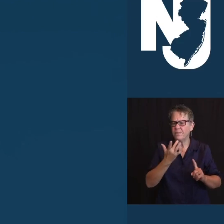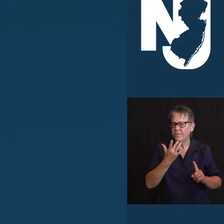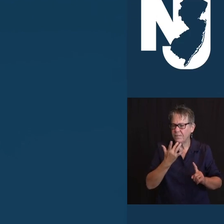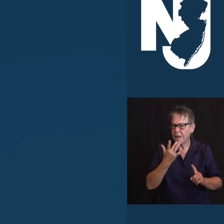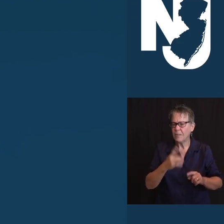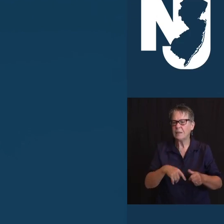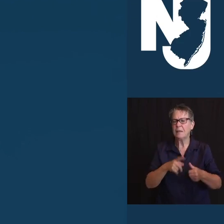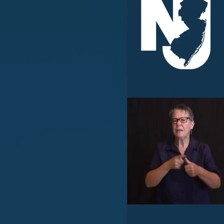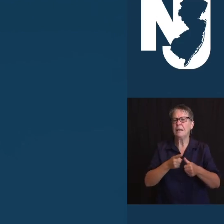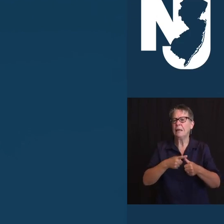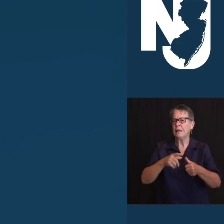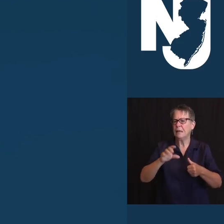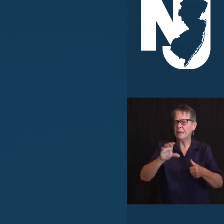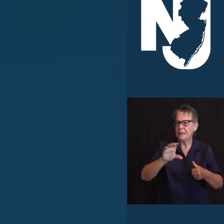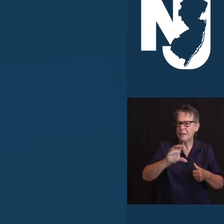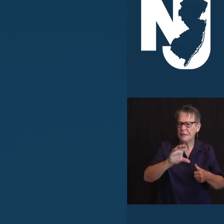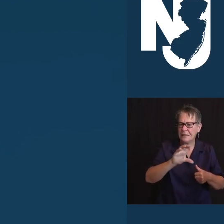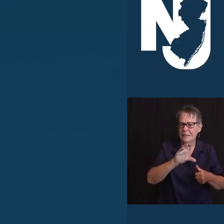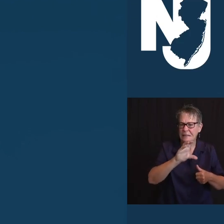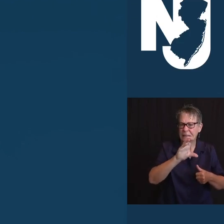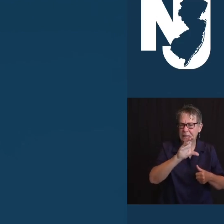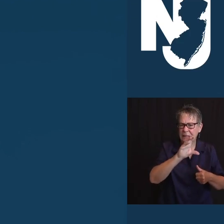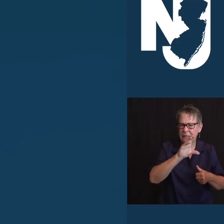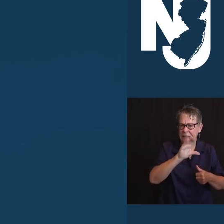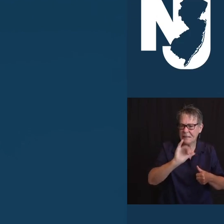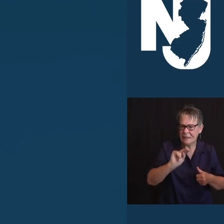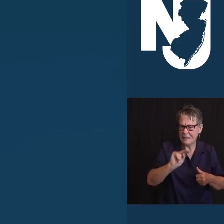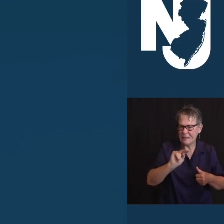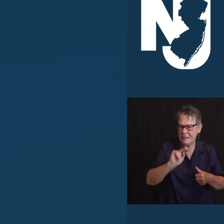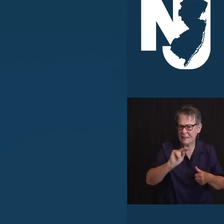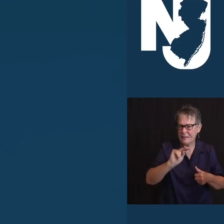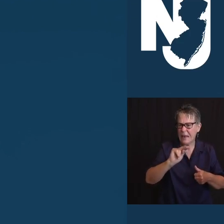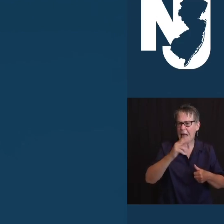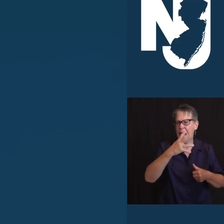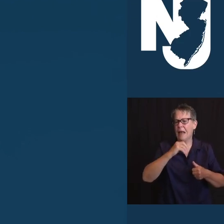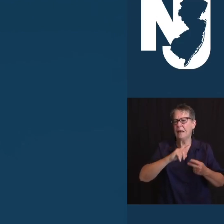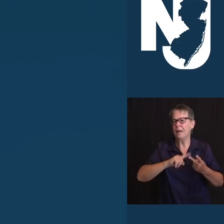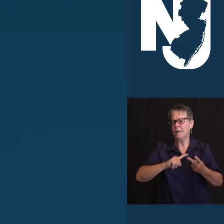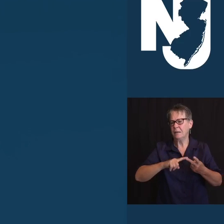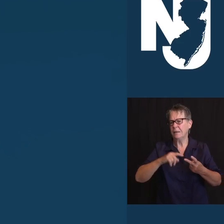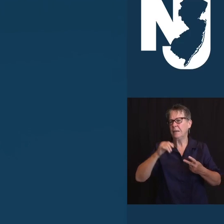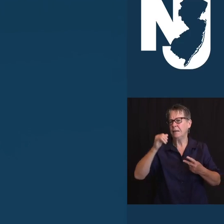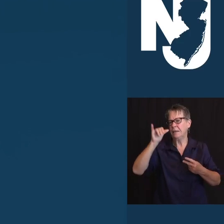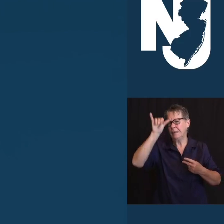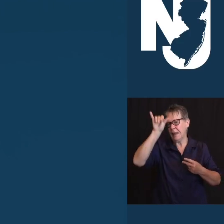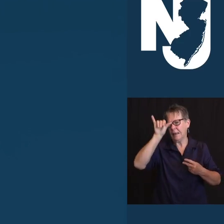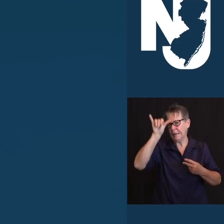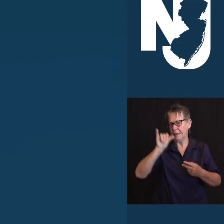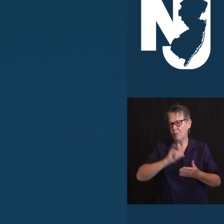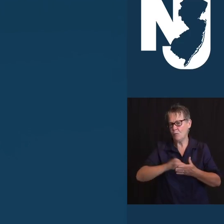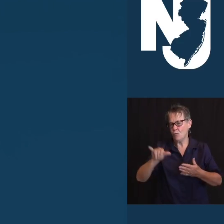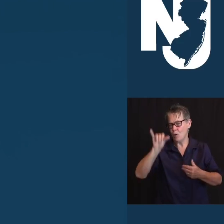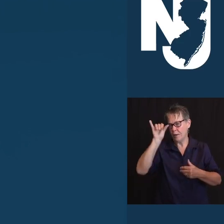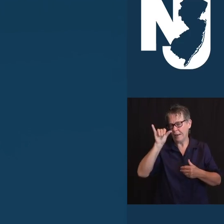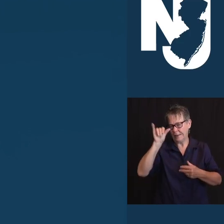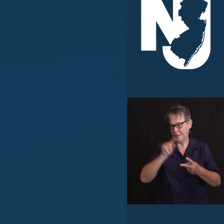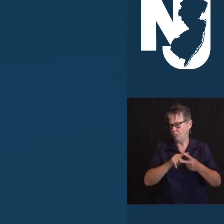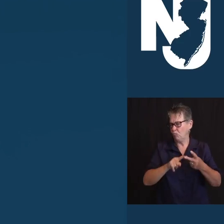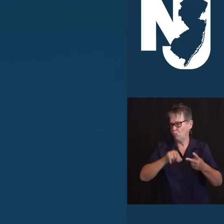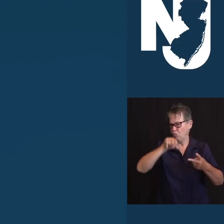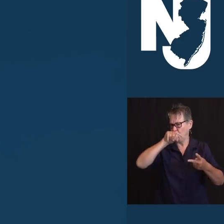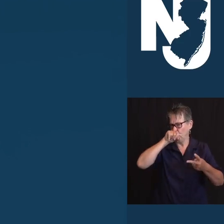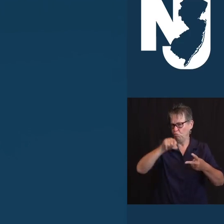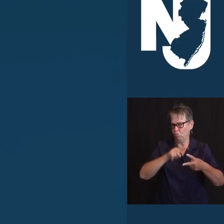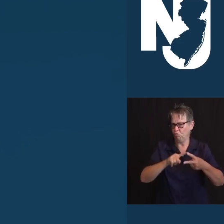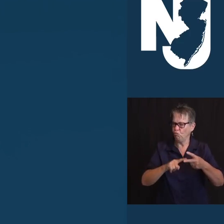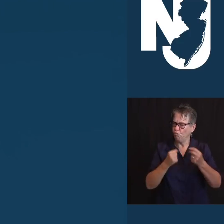watching his daughter Olivia play soccer and softball, and he beamed with pride when she graduated college as well. She